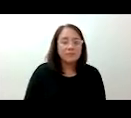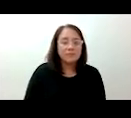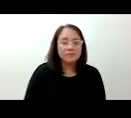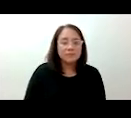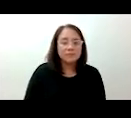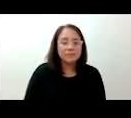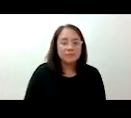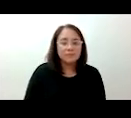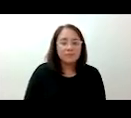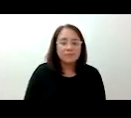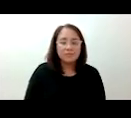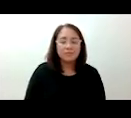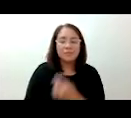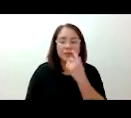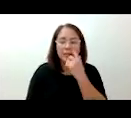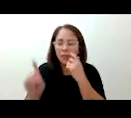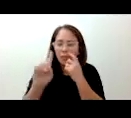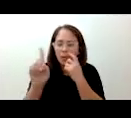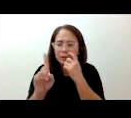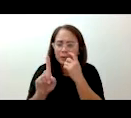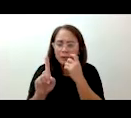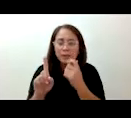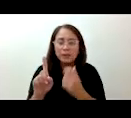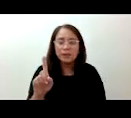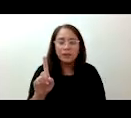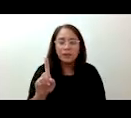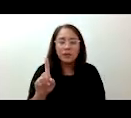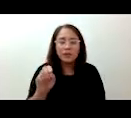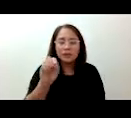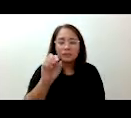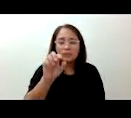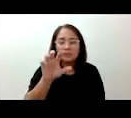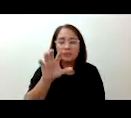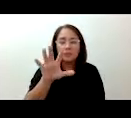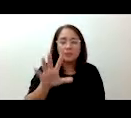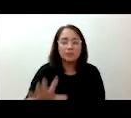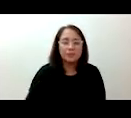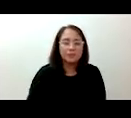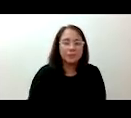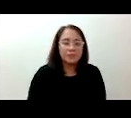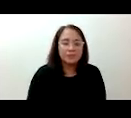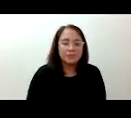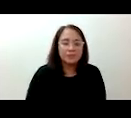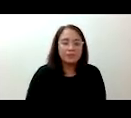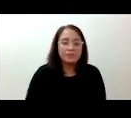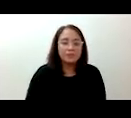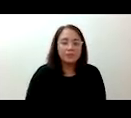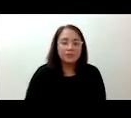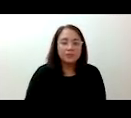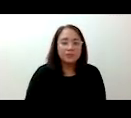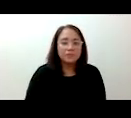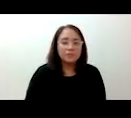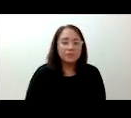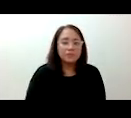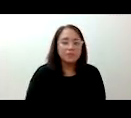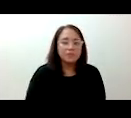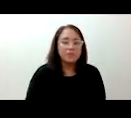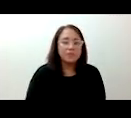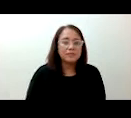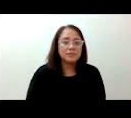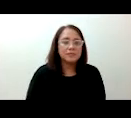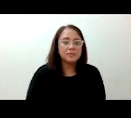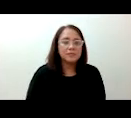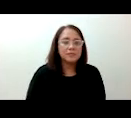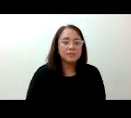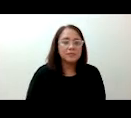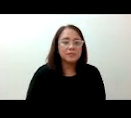Can what? Can we zoom in? The font is a little small. Can we zoom in? Just a